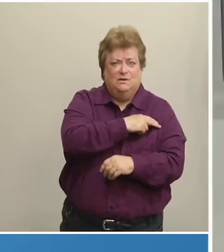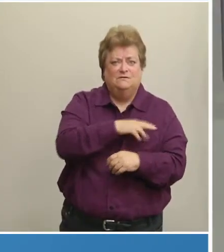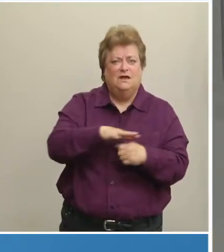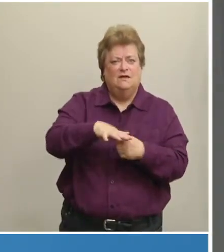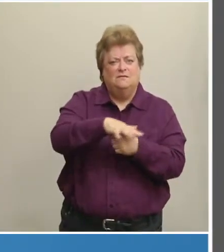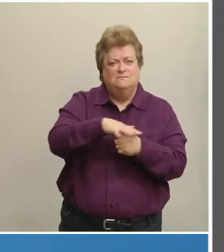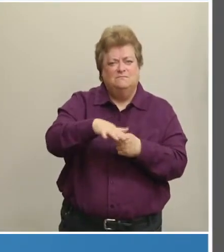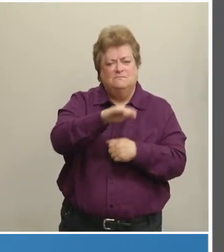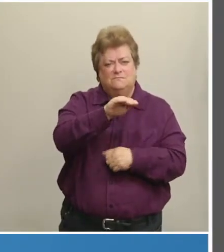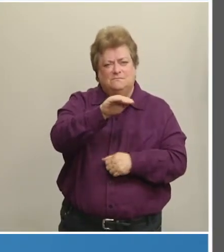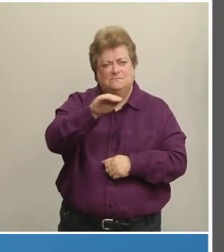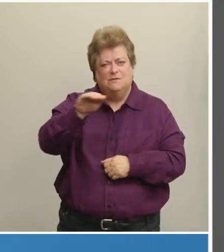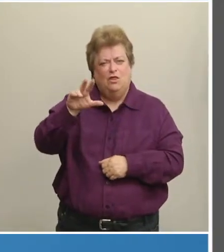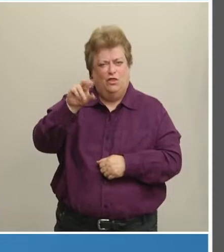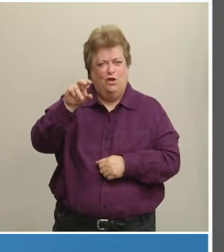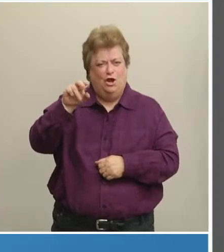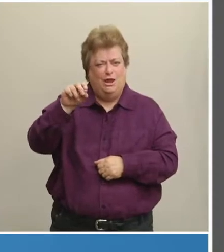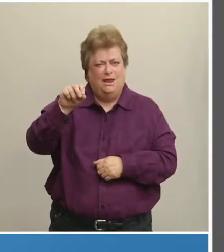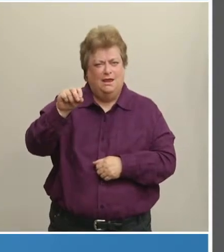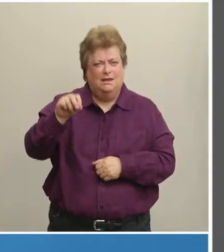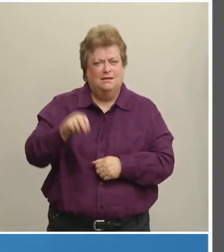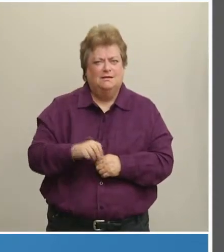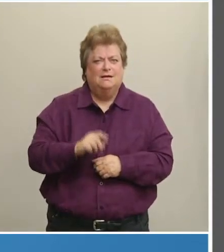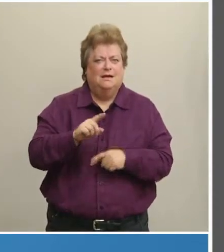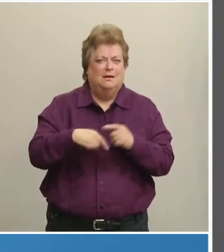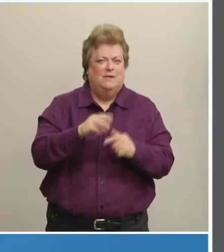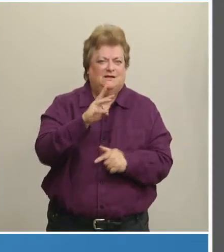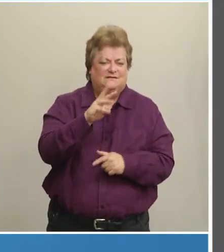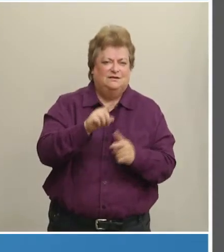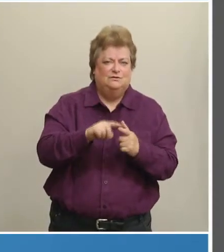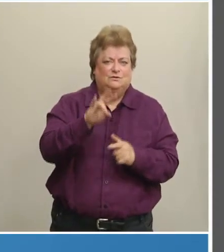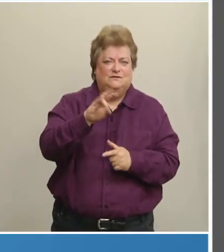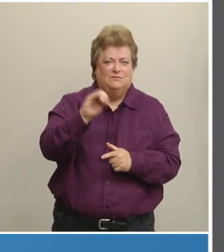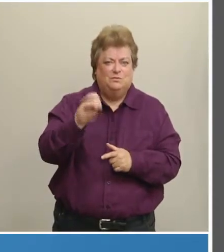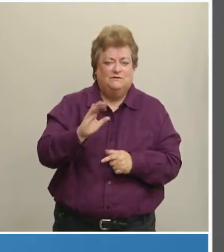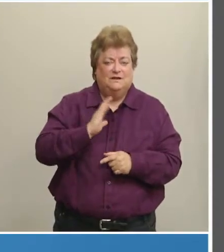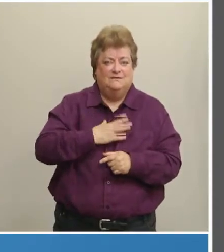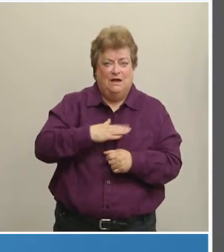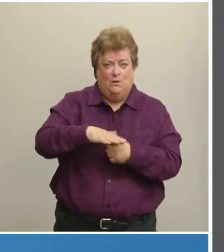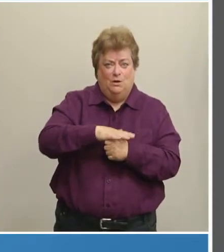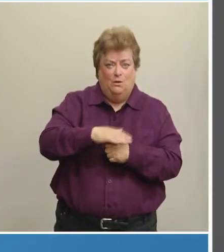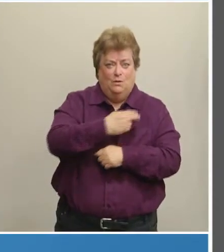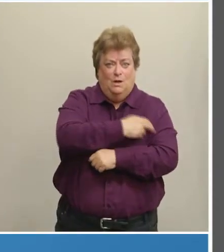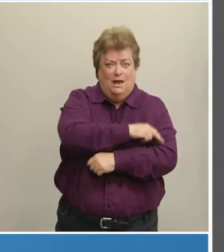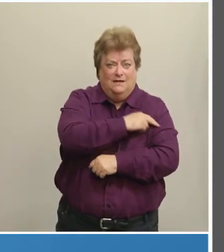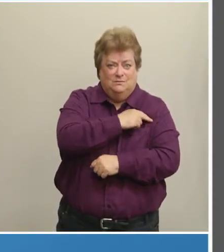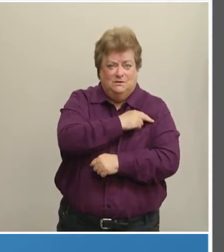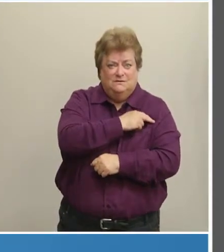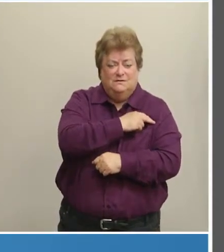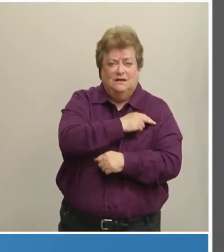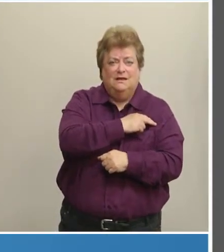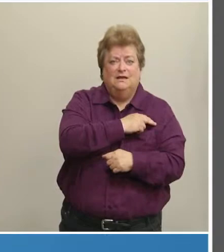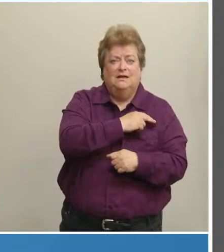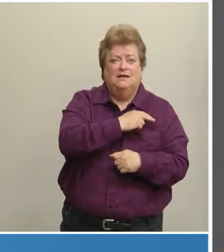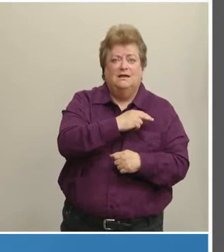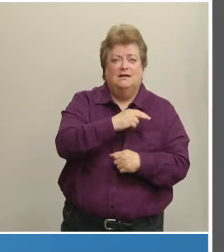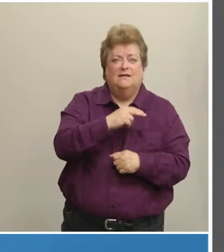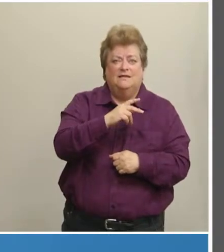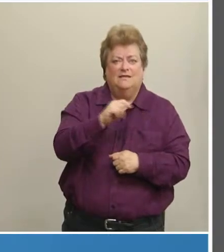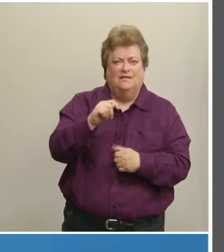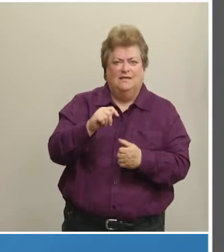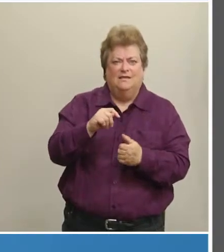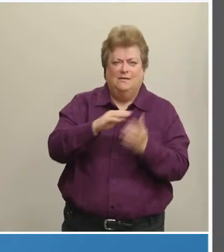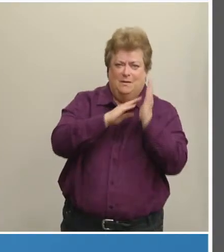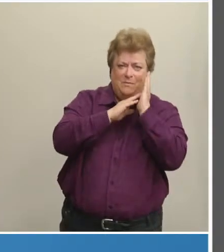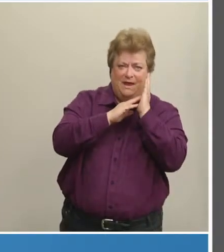30 for several weeks. About 6 to 7% of our local hospitals' medical surge beds have